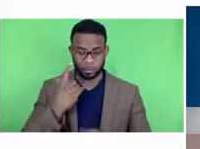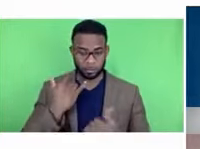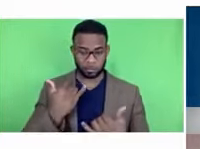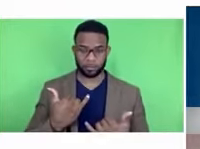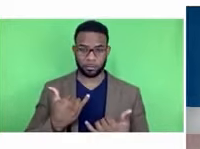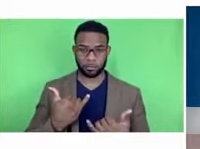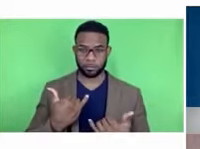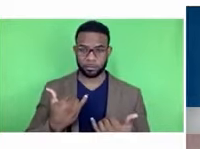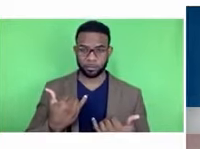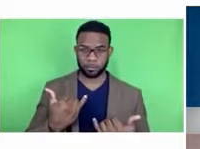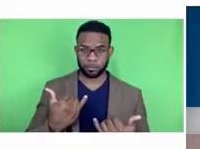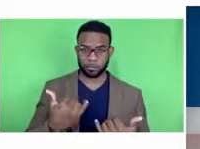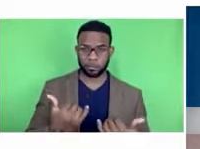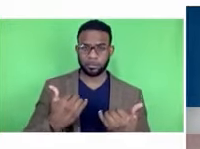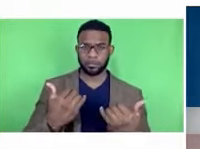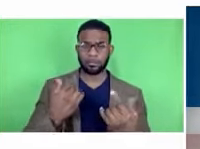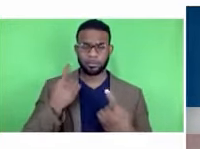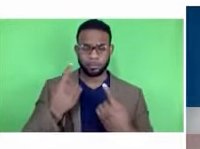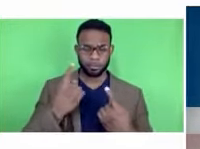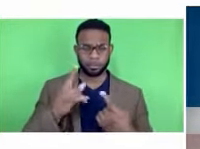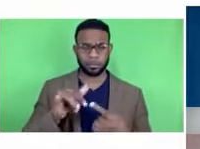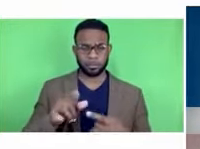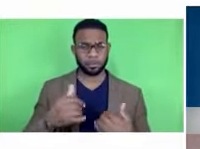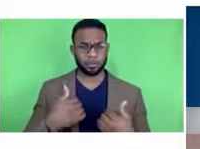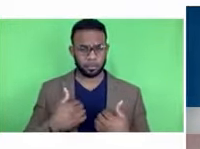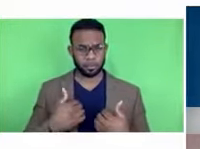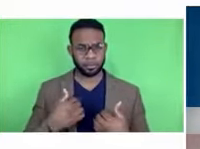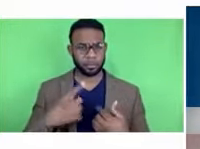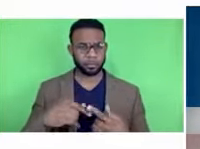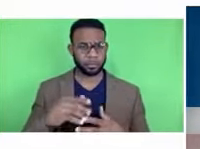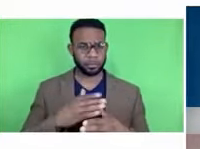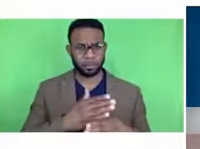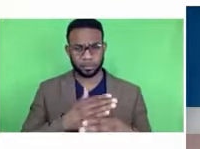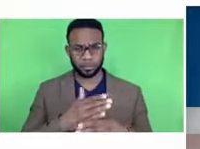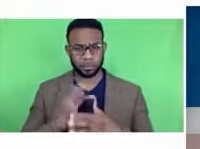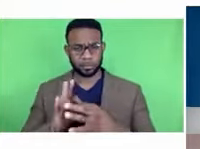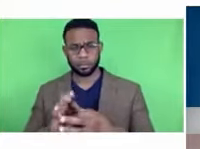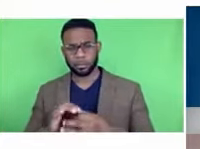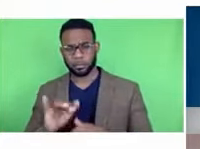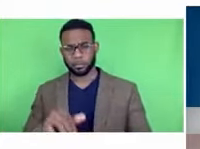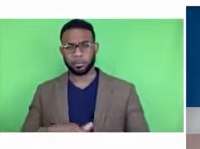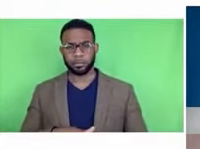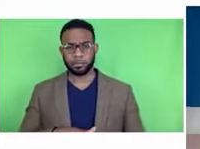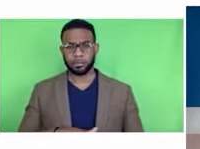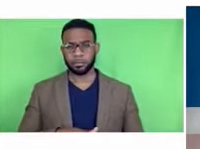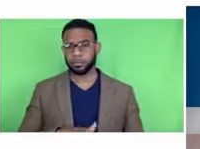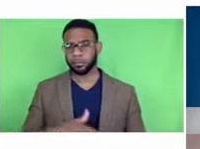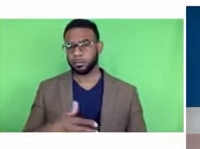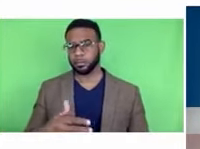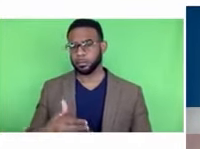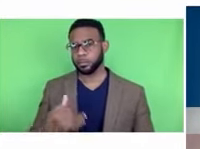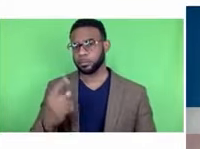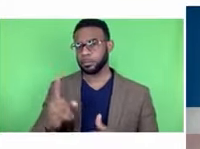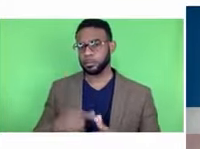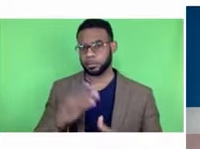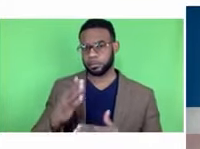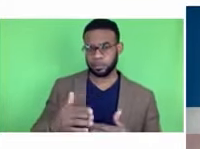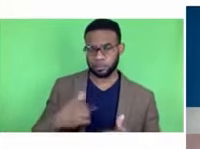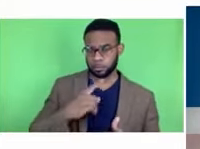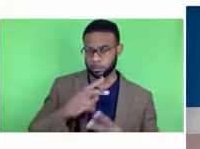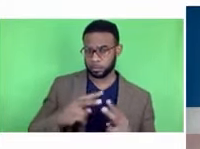raising, considerations that they have about disclosure related to disclosure. And, one side of me is